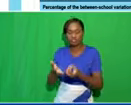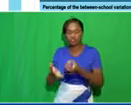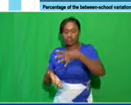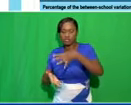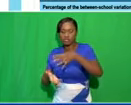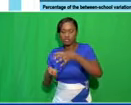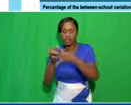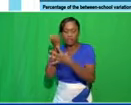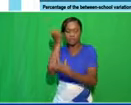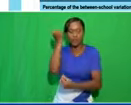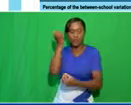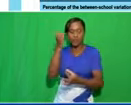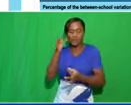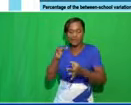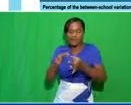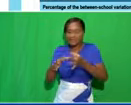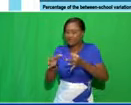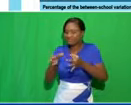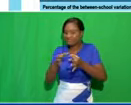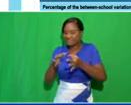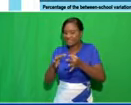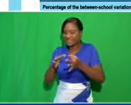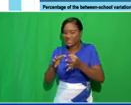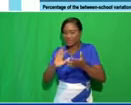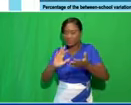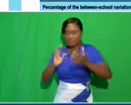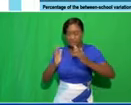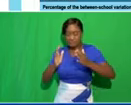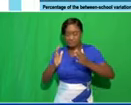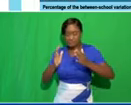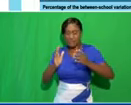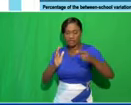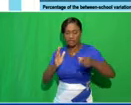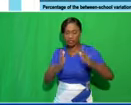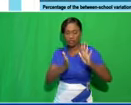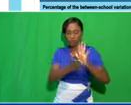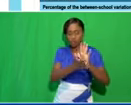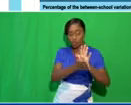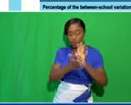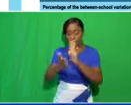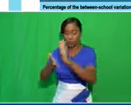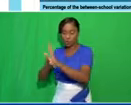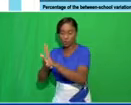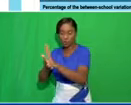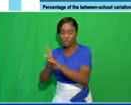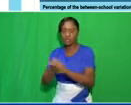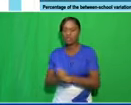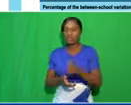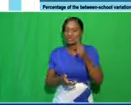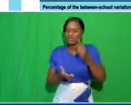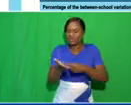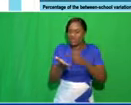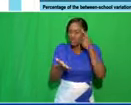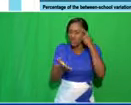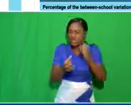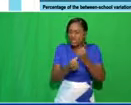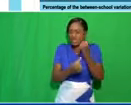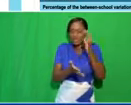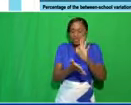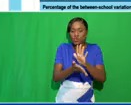difference between the schools. Now, I know we think sometimes that in terms of the secondary schools,